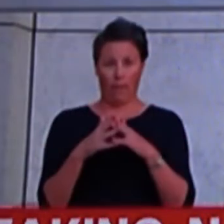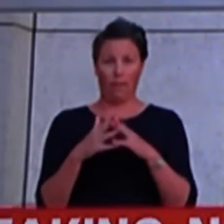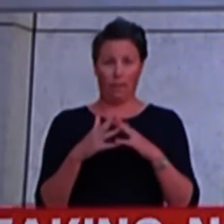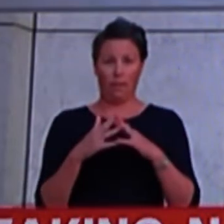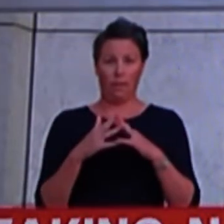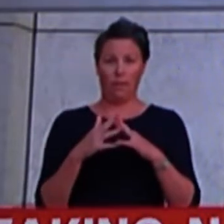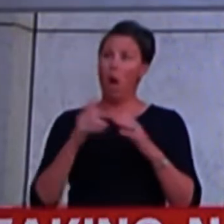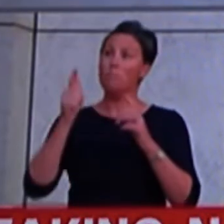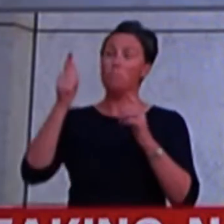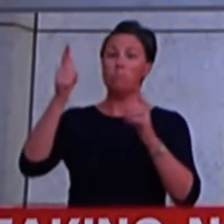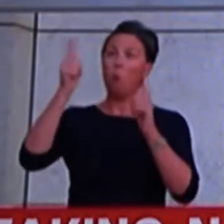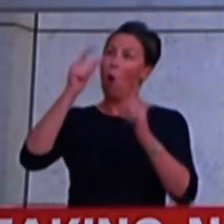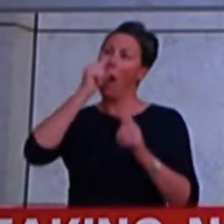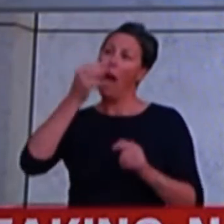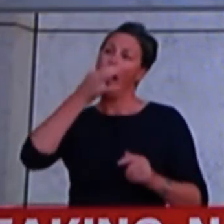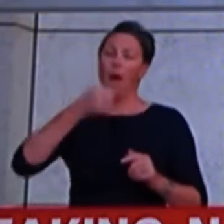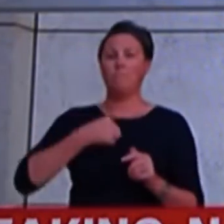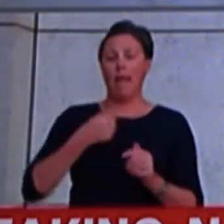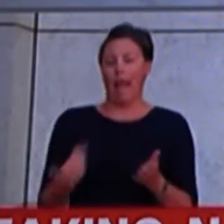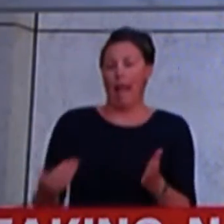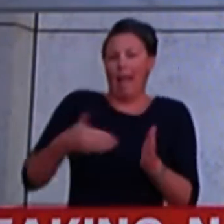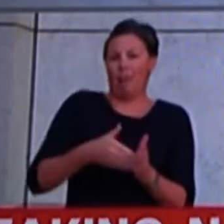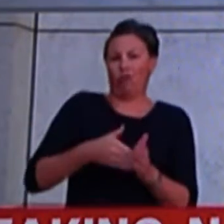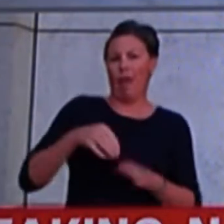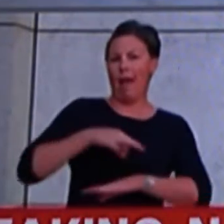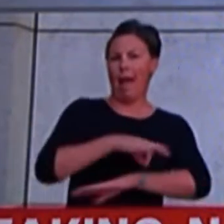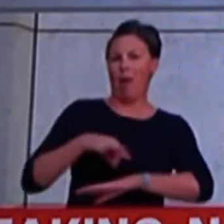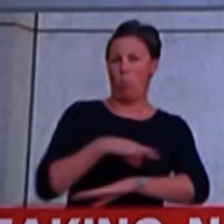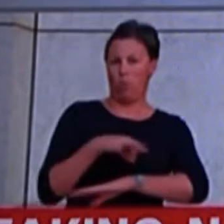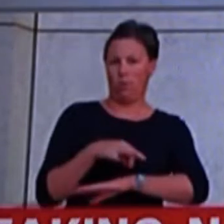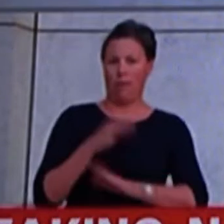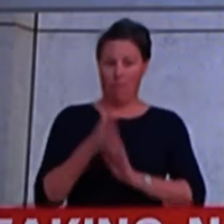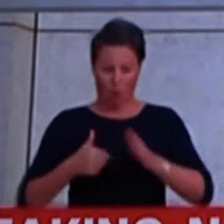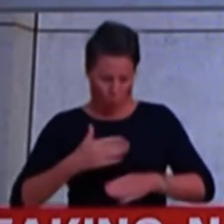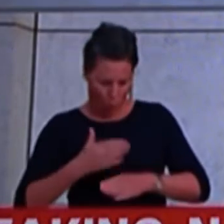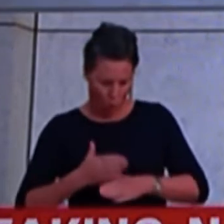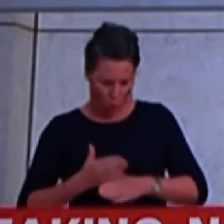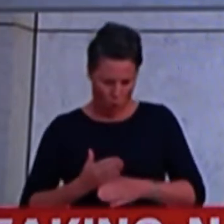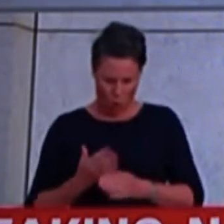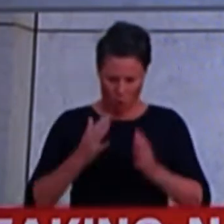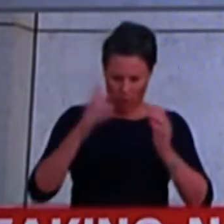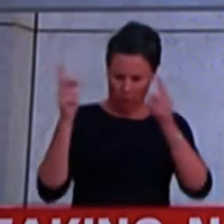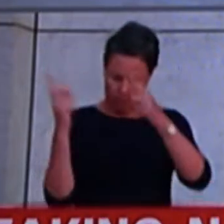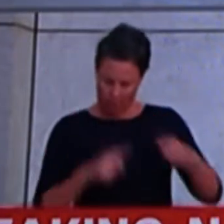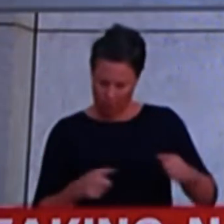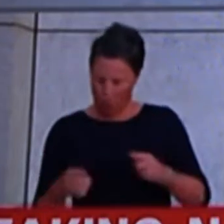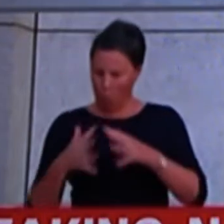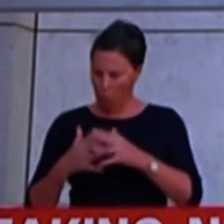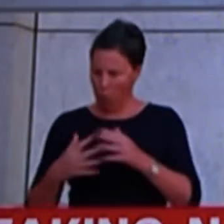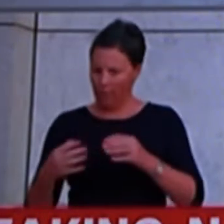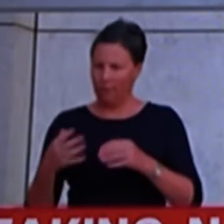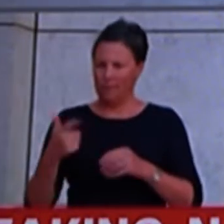obviously ask you to do $750 at your rate of pay of work. That's what the Act provides for. That's